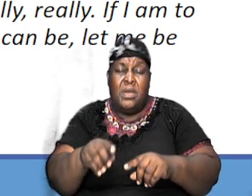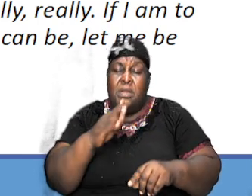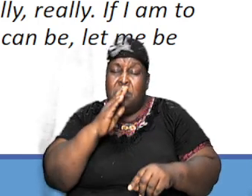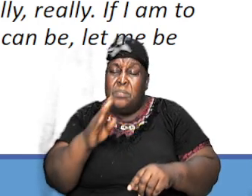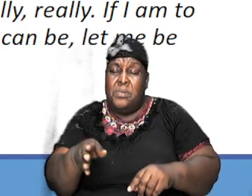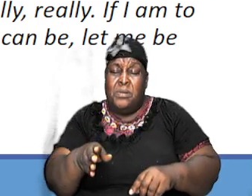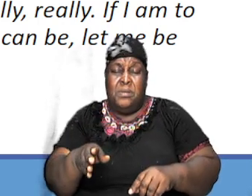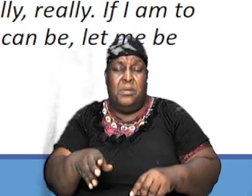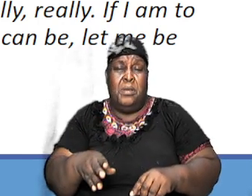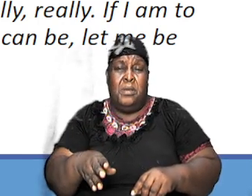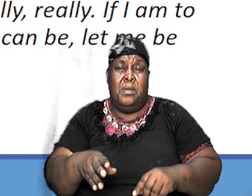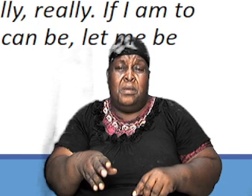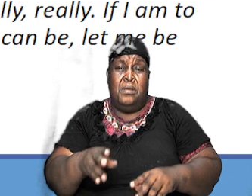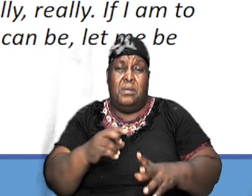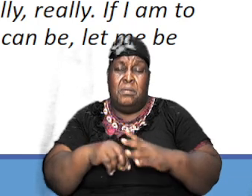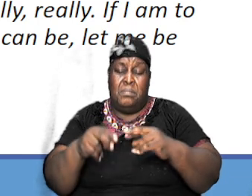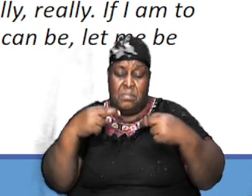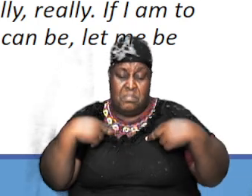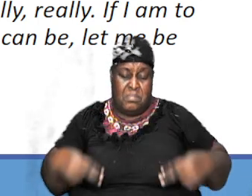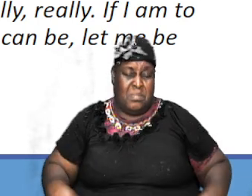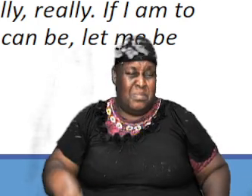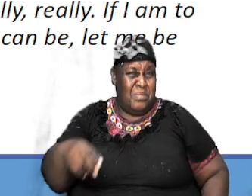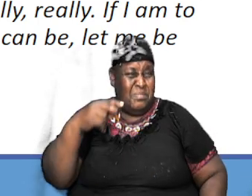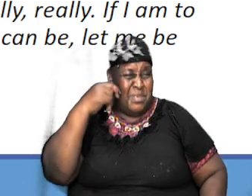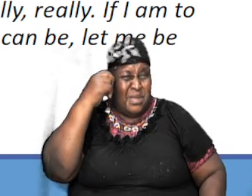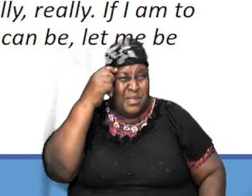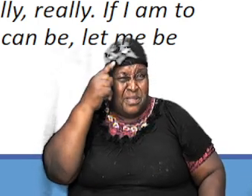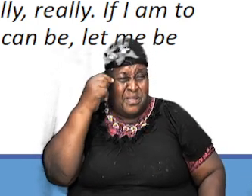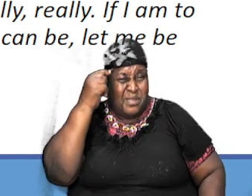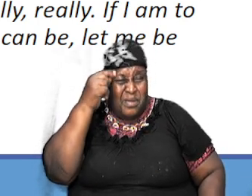conceived by human thought.